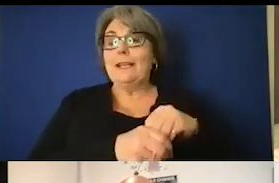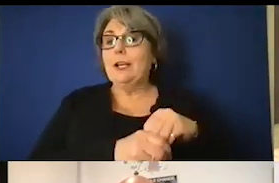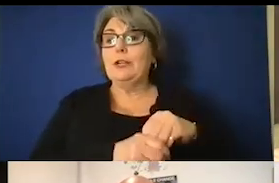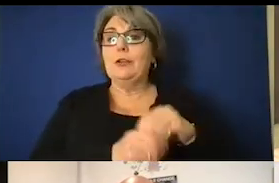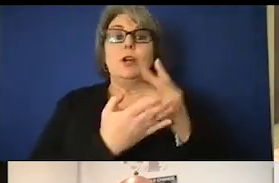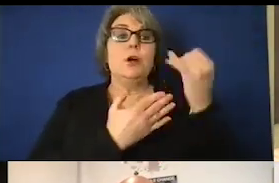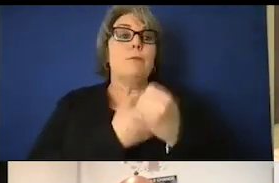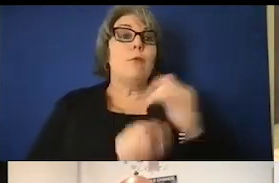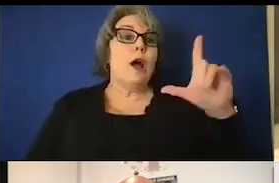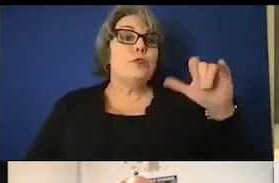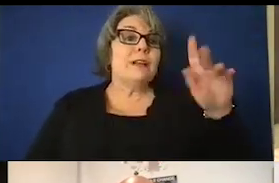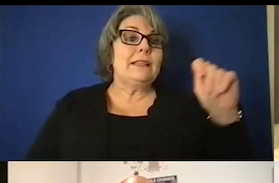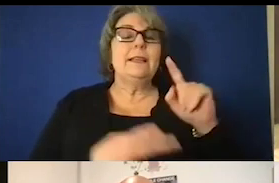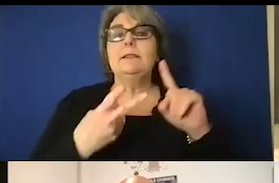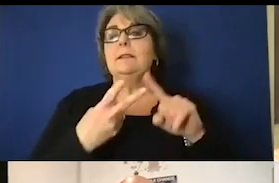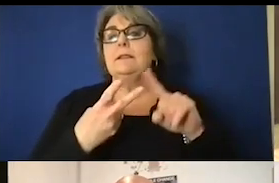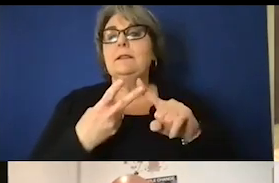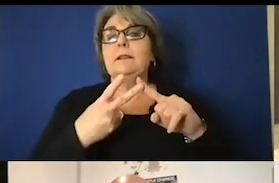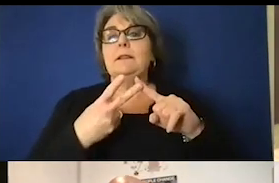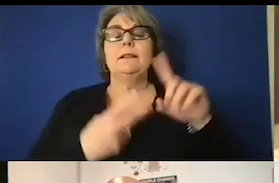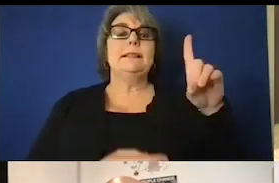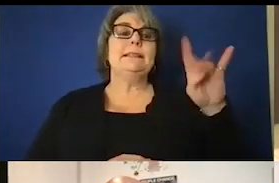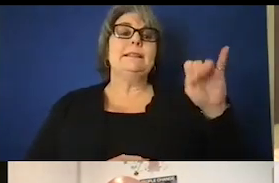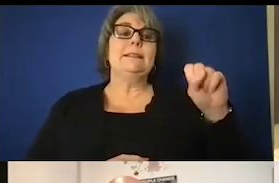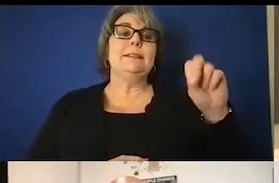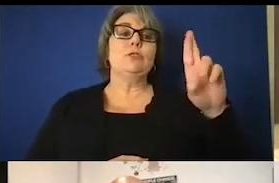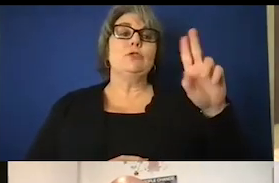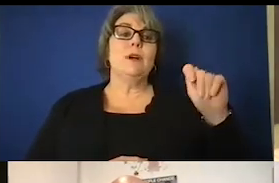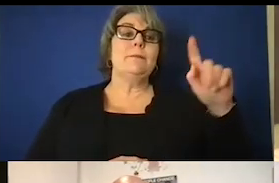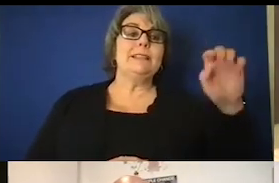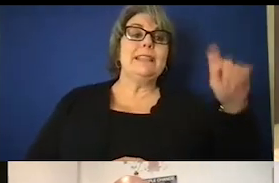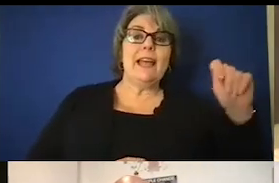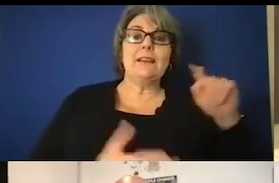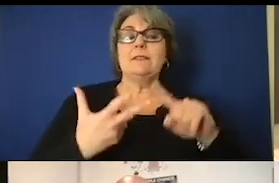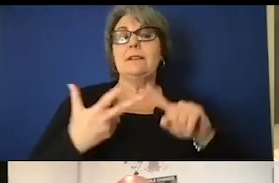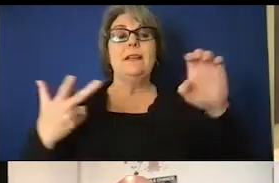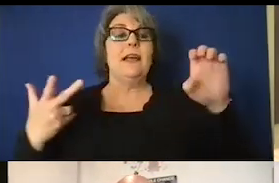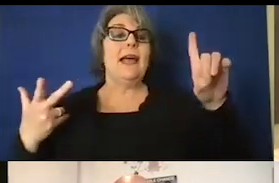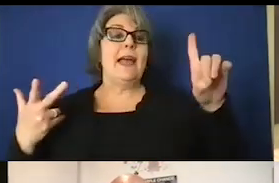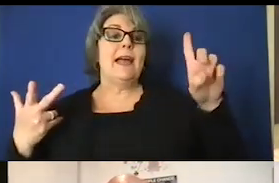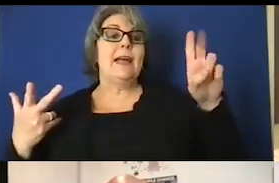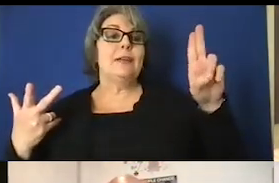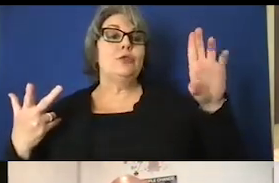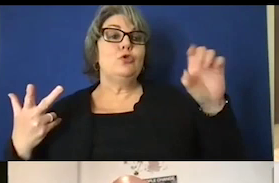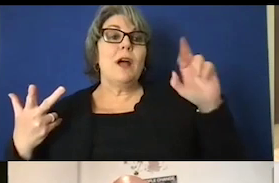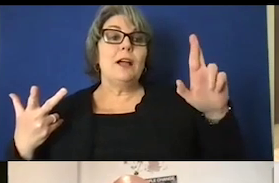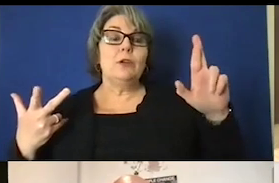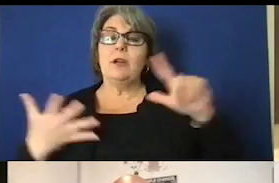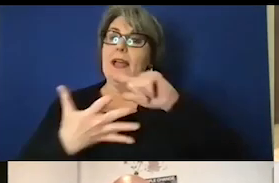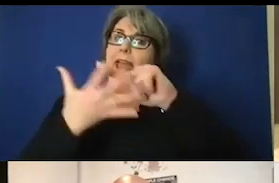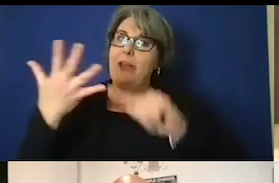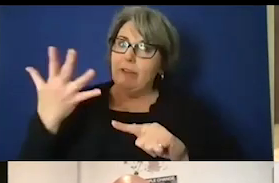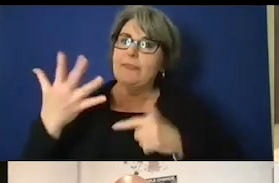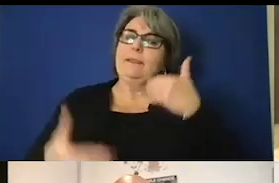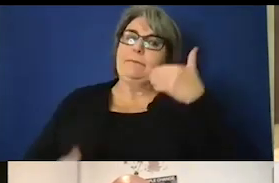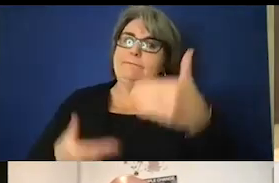Project Lit. That includes Disrupt Text. That includes EduColor. That includes anything that goes against the rolling